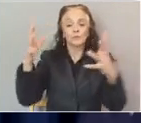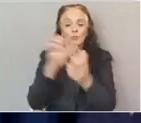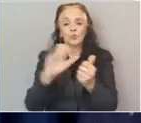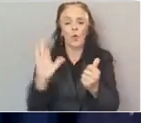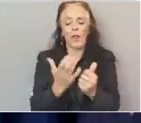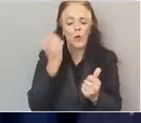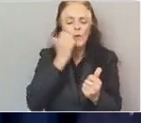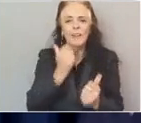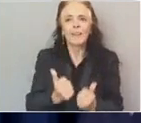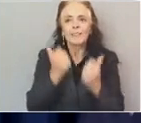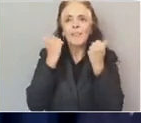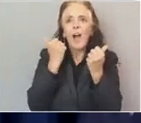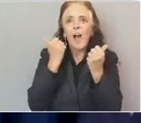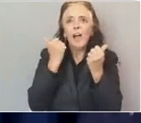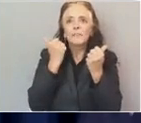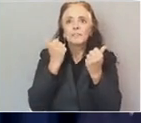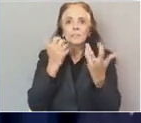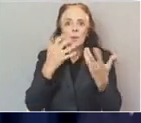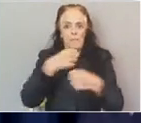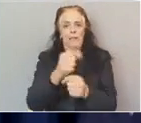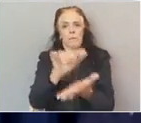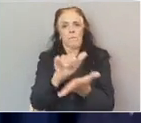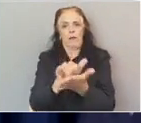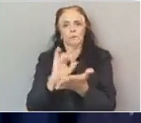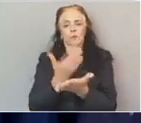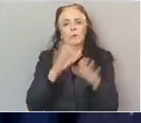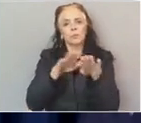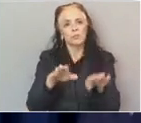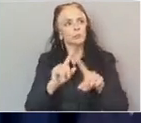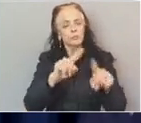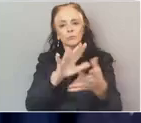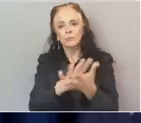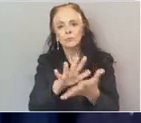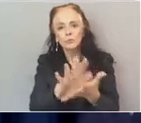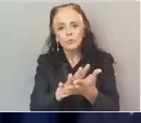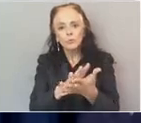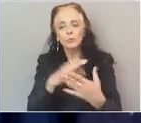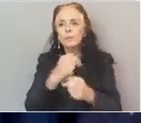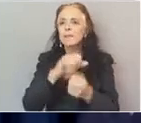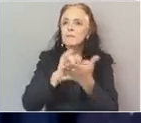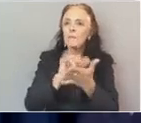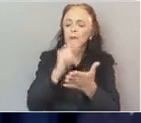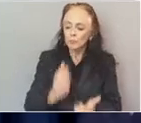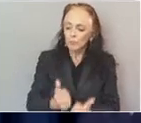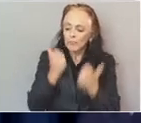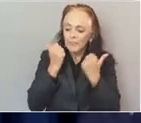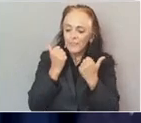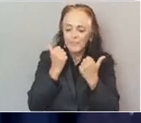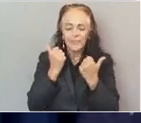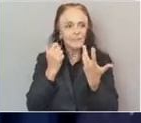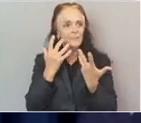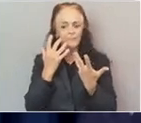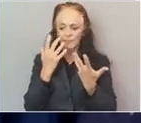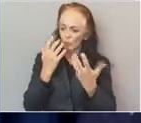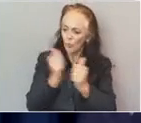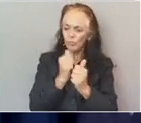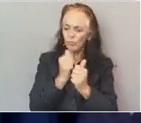go to school, make it impossible to live normally and with a sense of